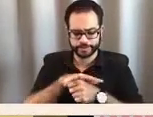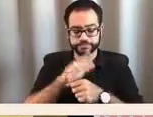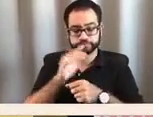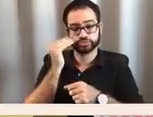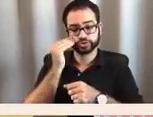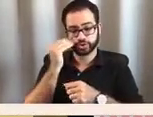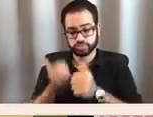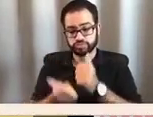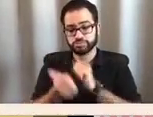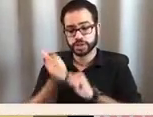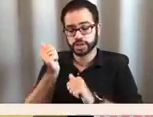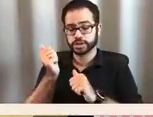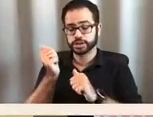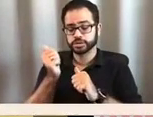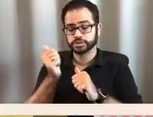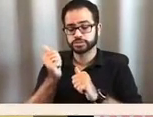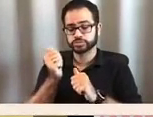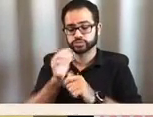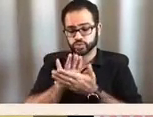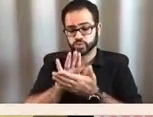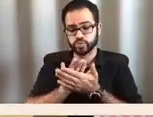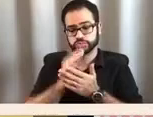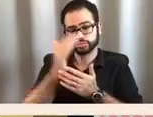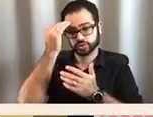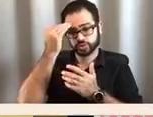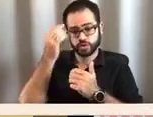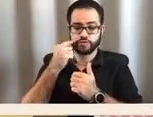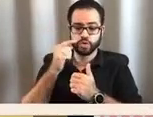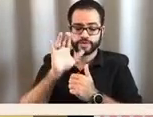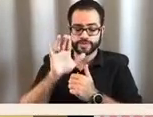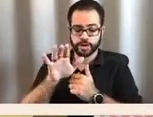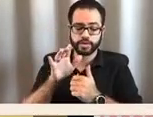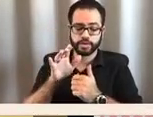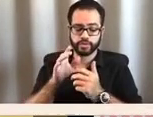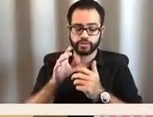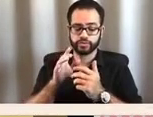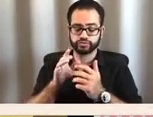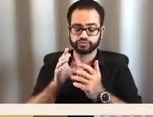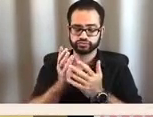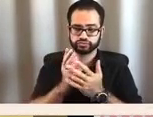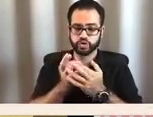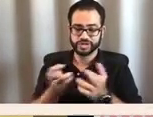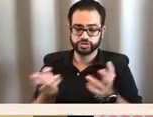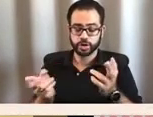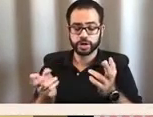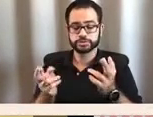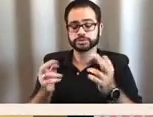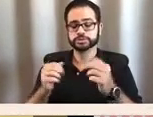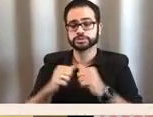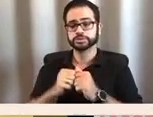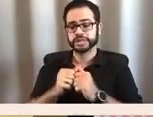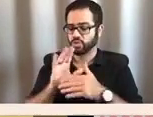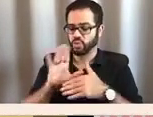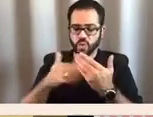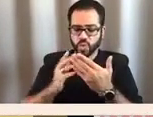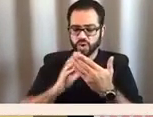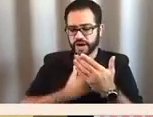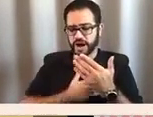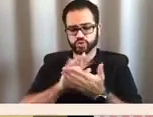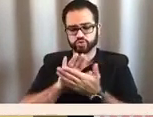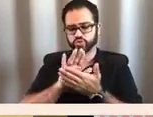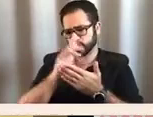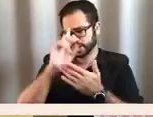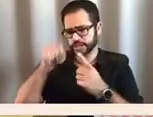many institutions are known for their resources, like Dr. Andrews pointed out with Key West. All of our institutions think about